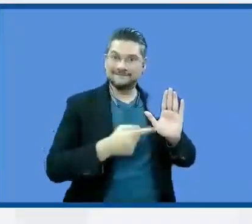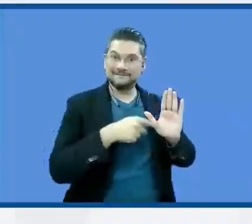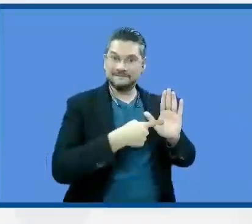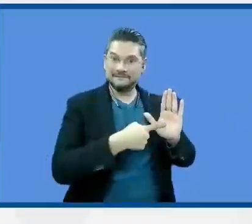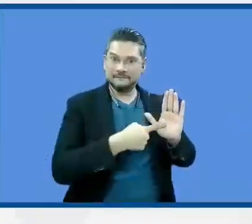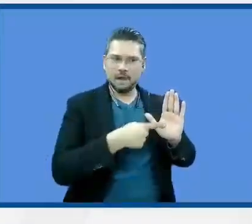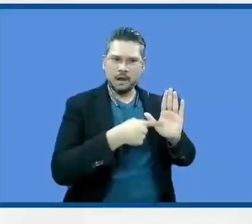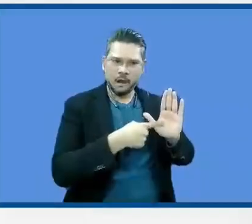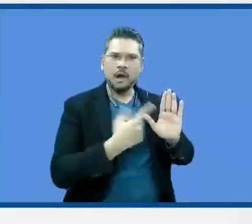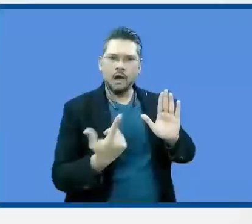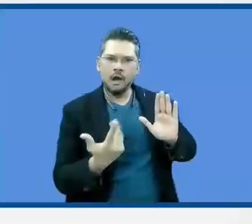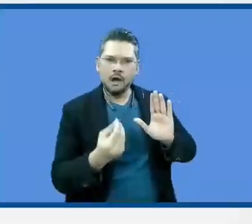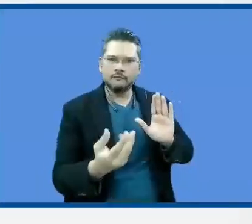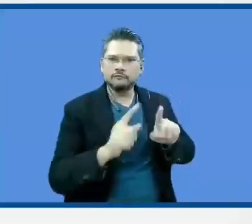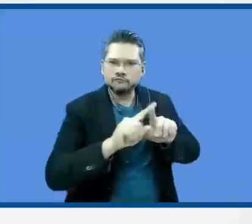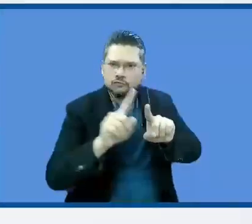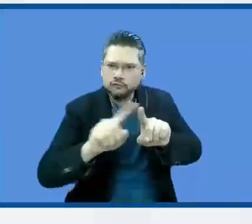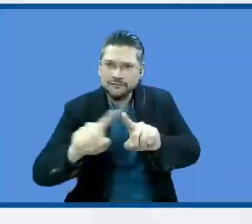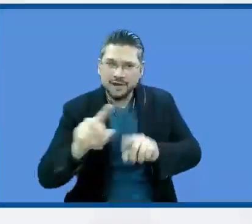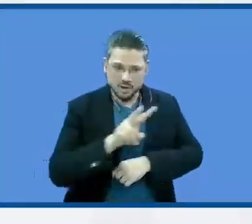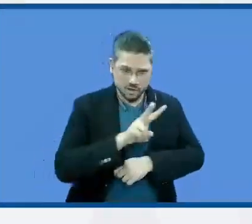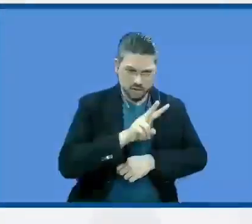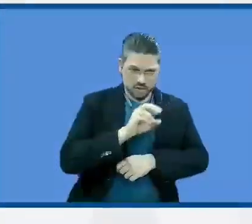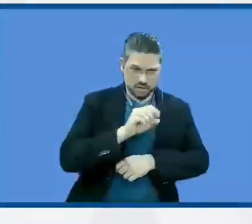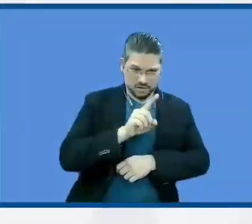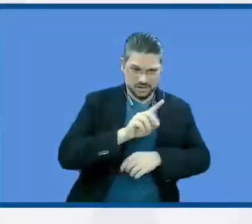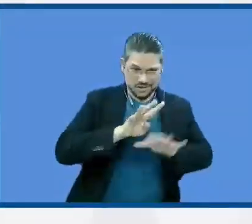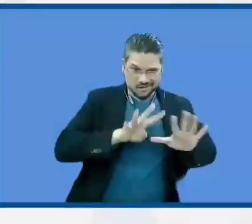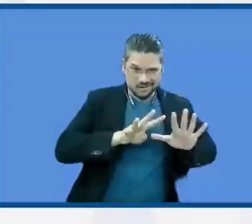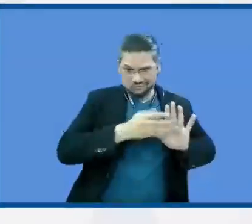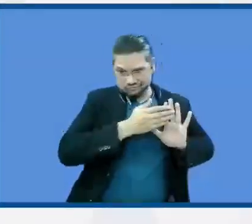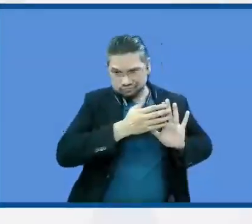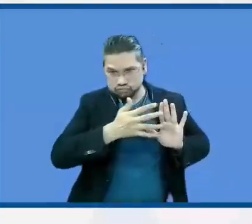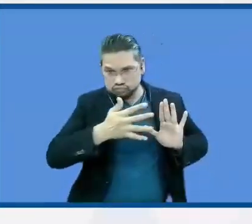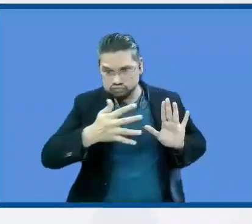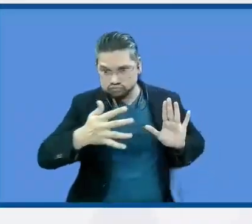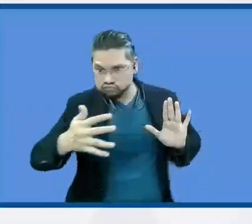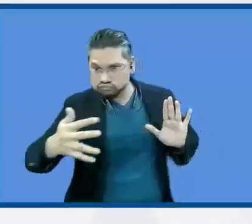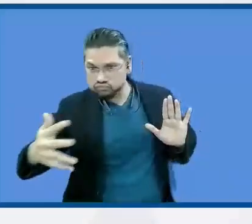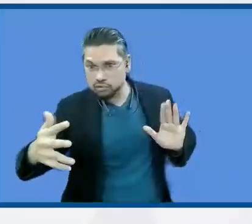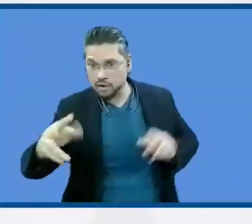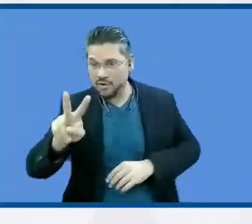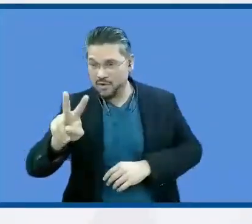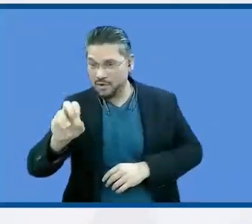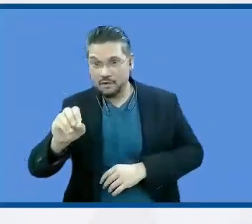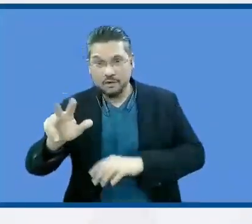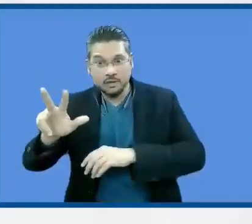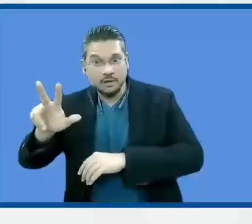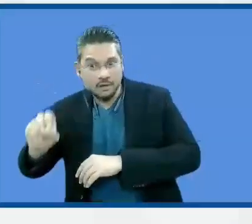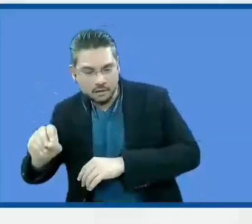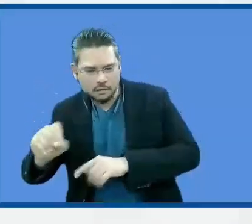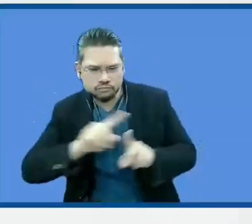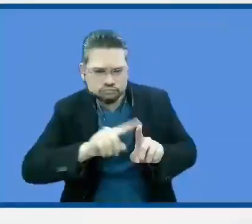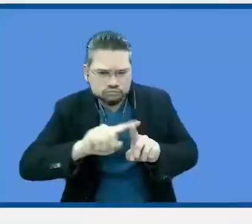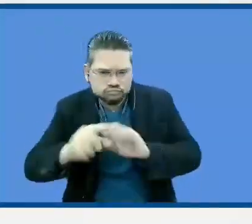phenomena from 2019 to 2030. Now, I would like to say, as the phrase